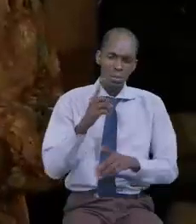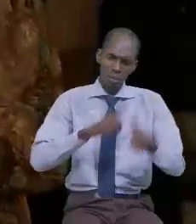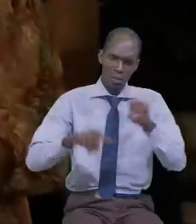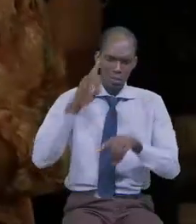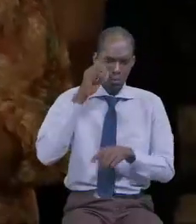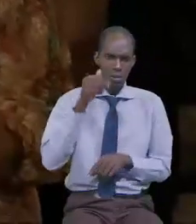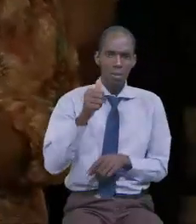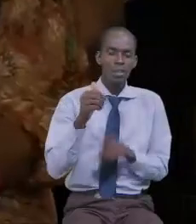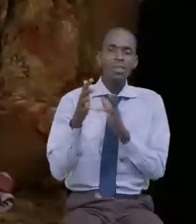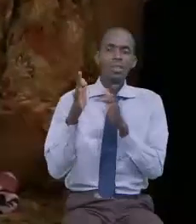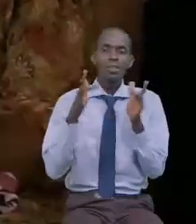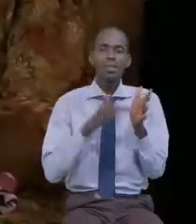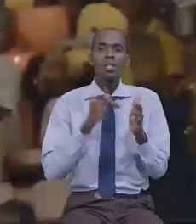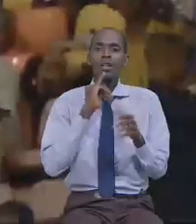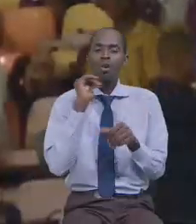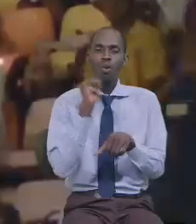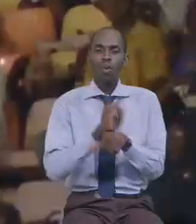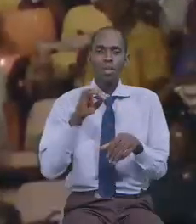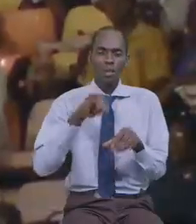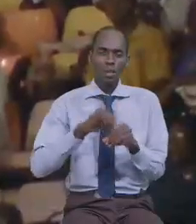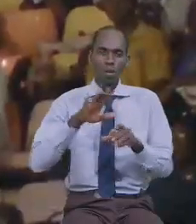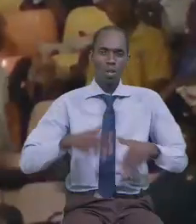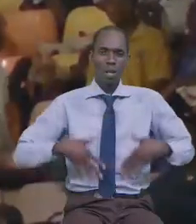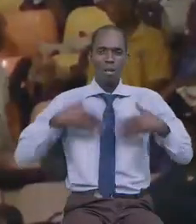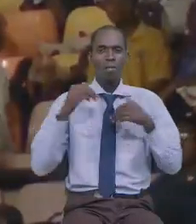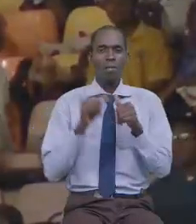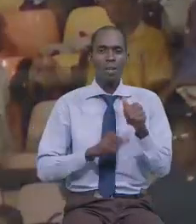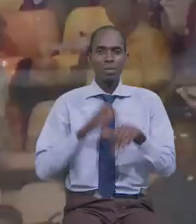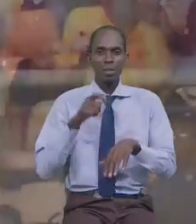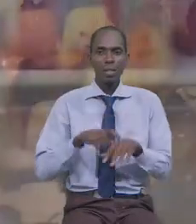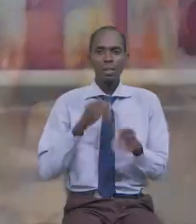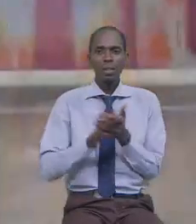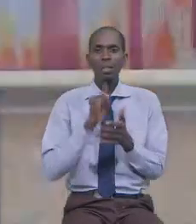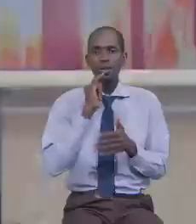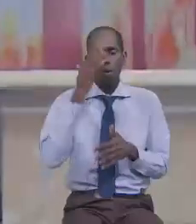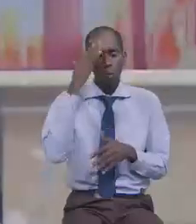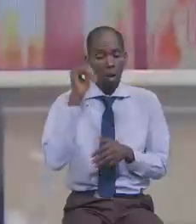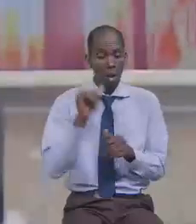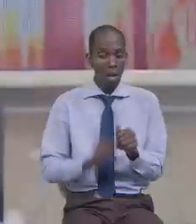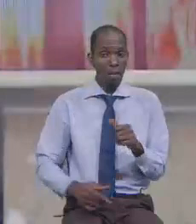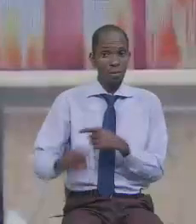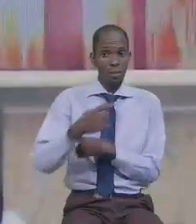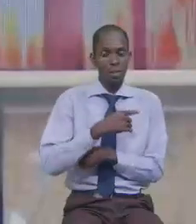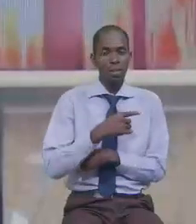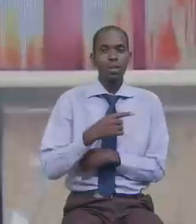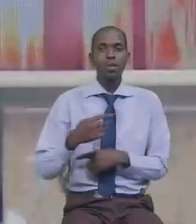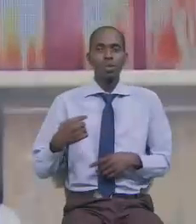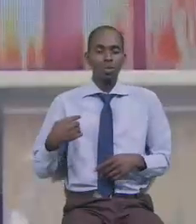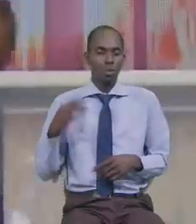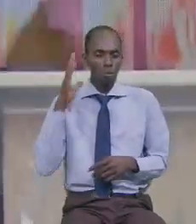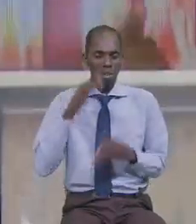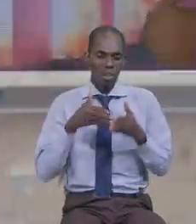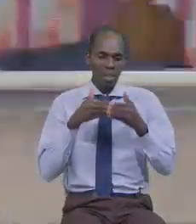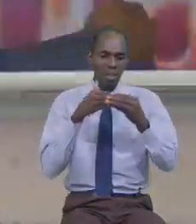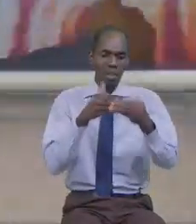your life every time. That's why every day will lead to the next step forward.